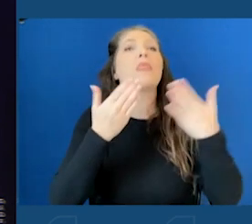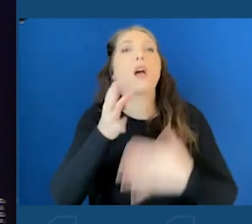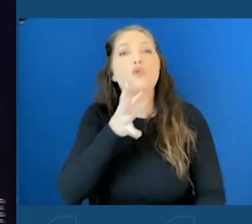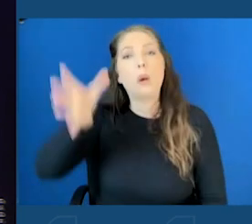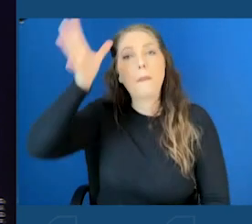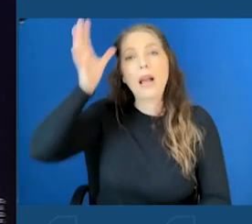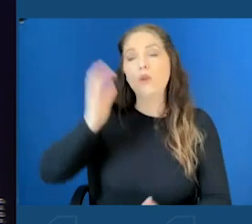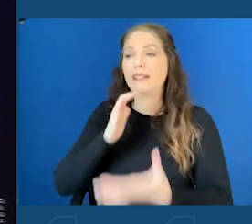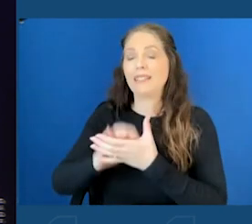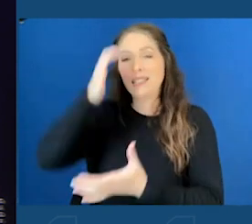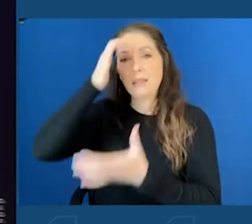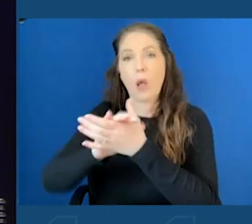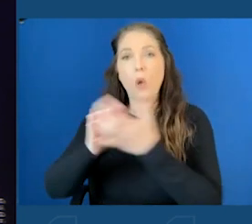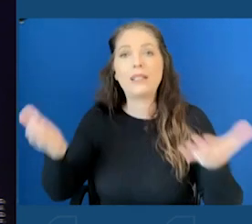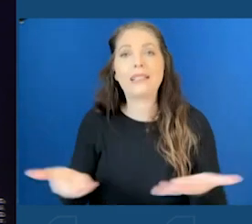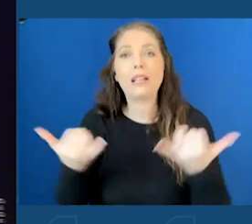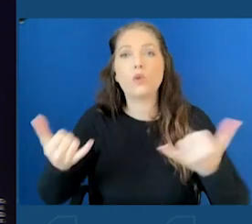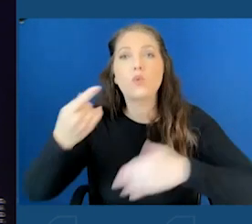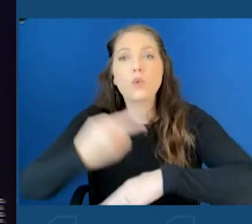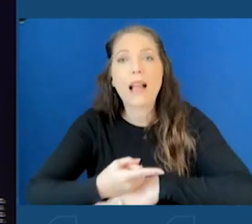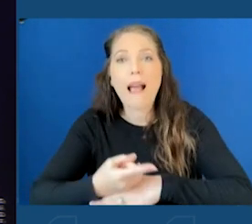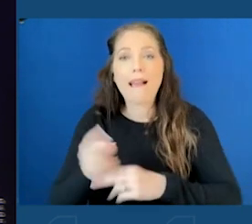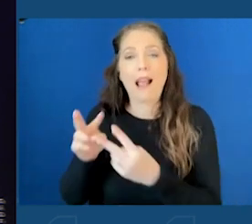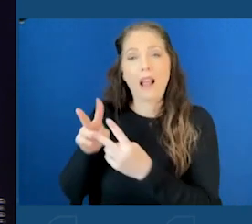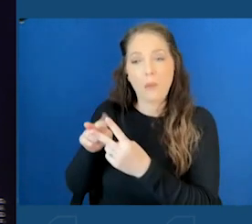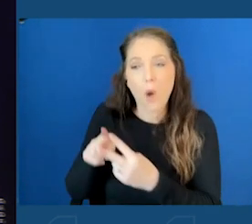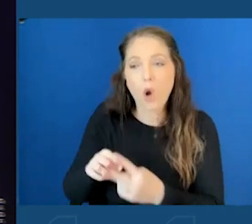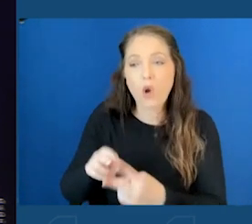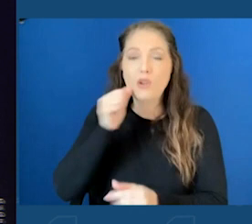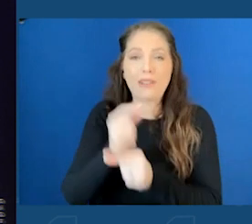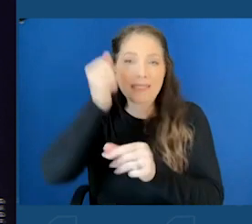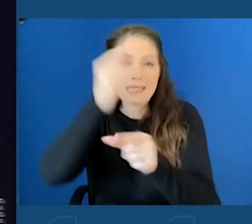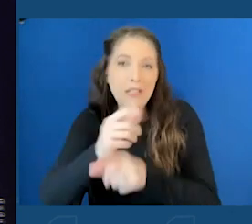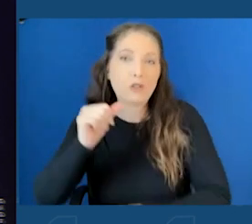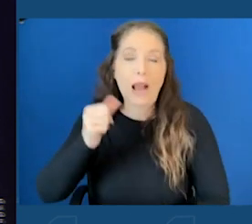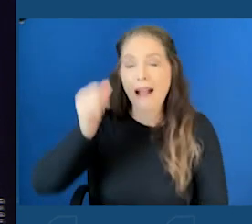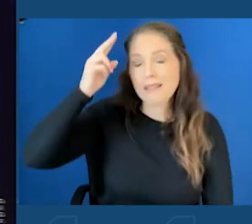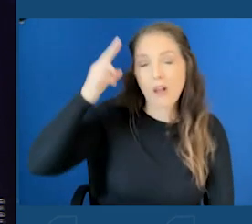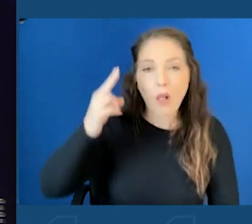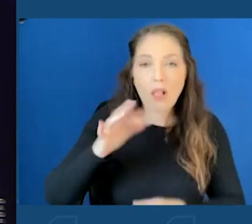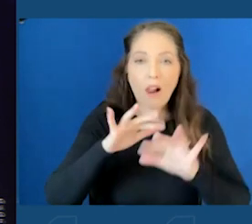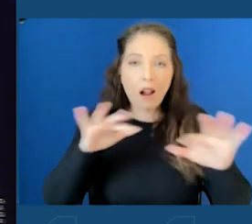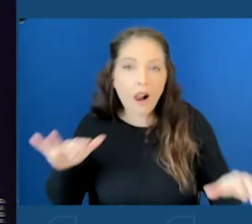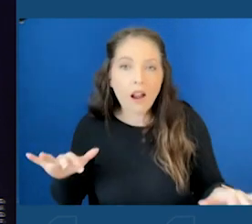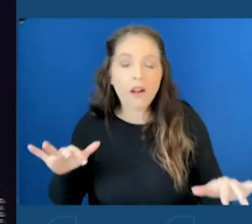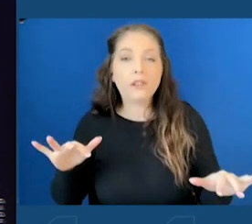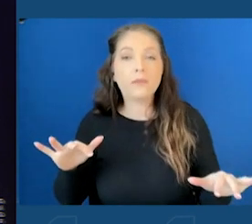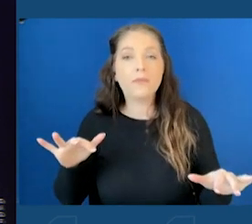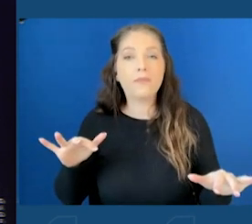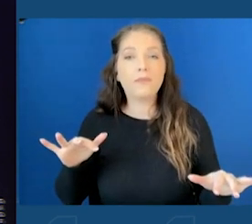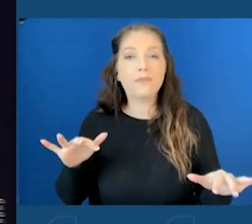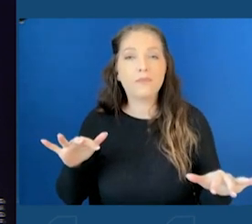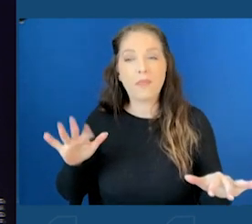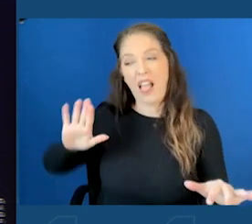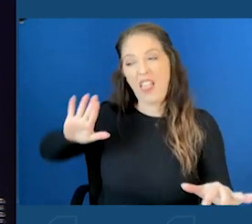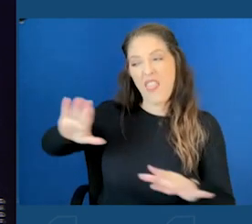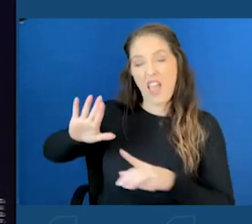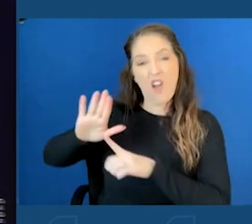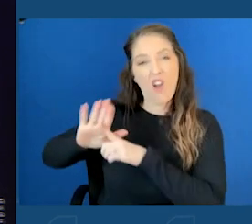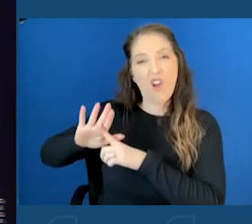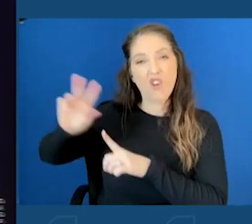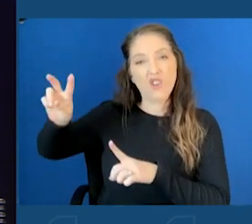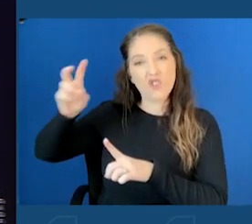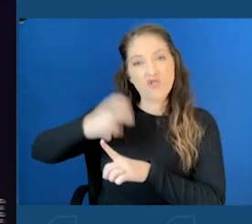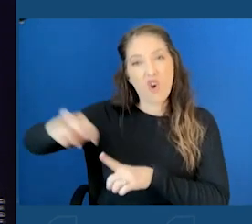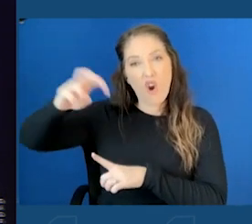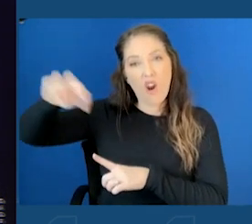spouses who support them and the partners and siblings and aunts and uncles, because somewhere along their journey to